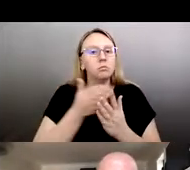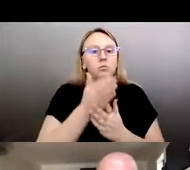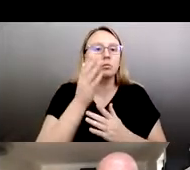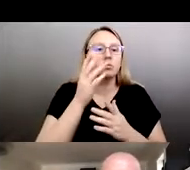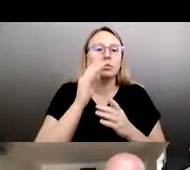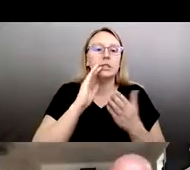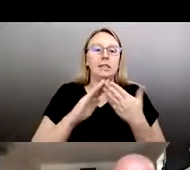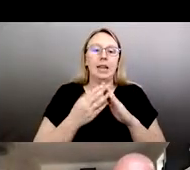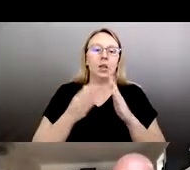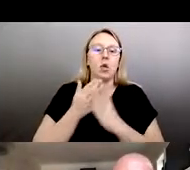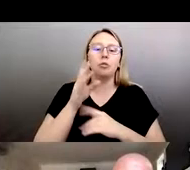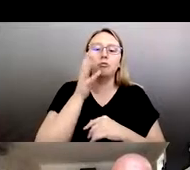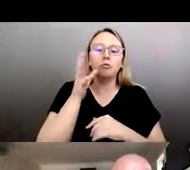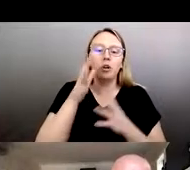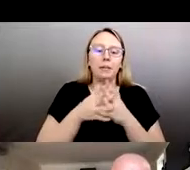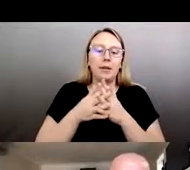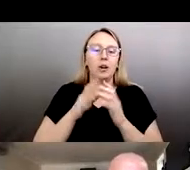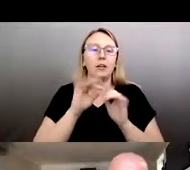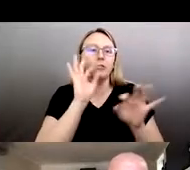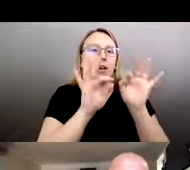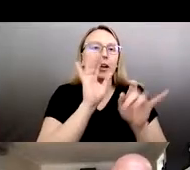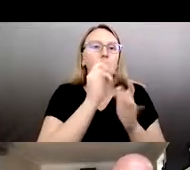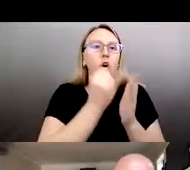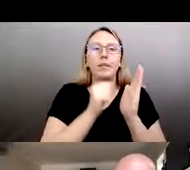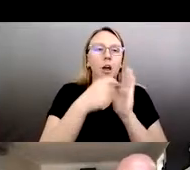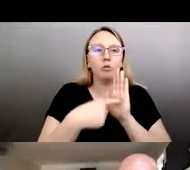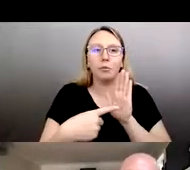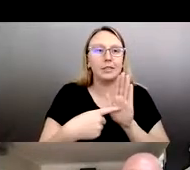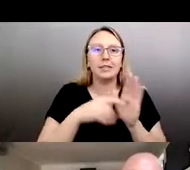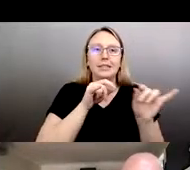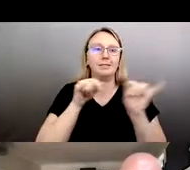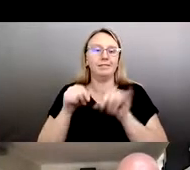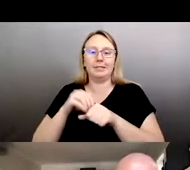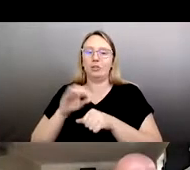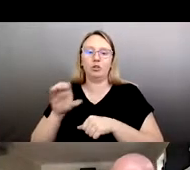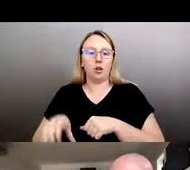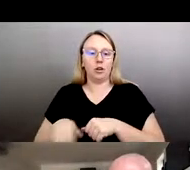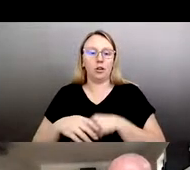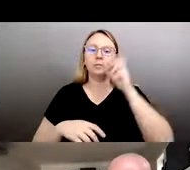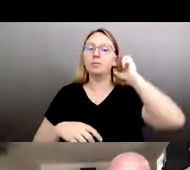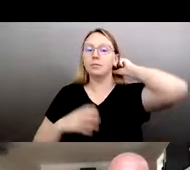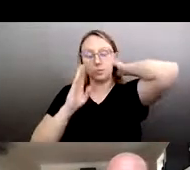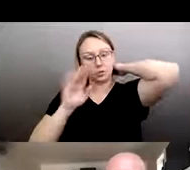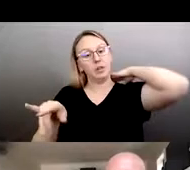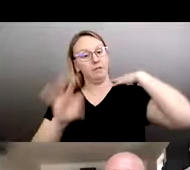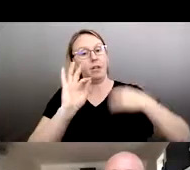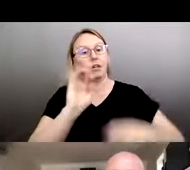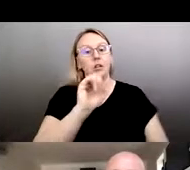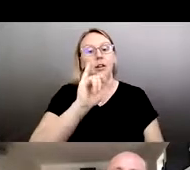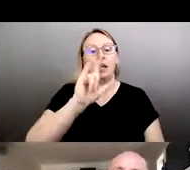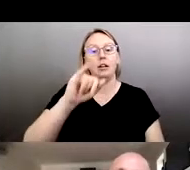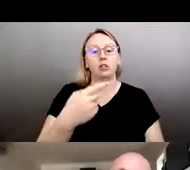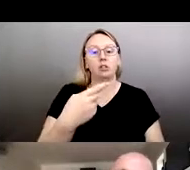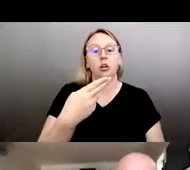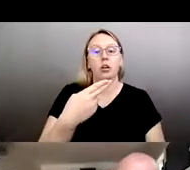find works that were not represented or just not found in places like Chicago. So we know that he came across the work of Elijah Pierce, who was working in